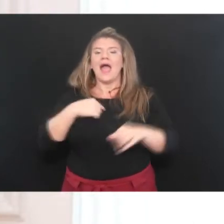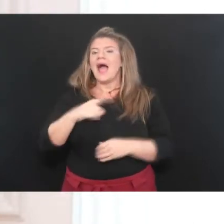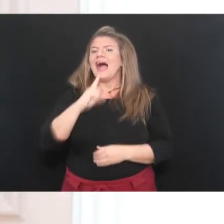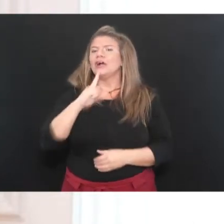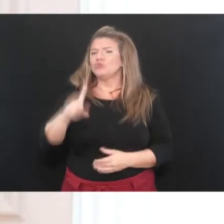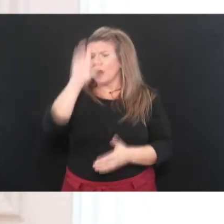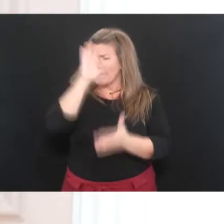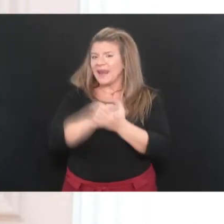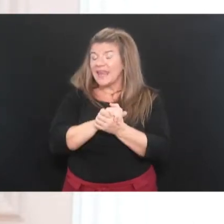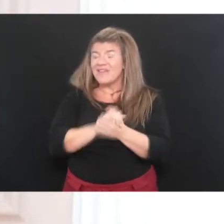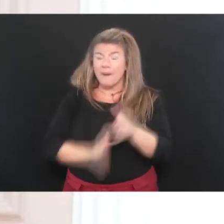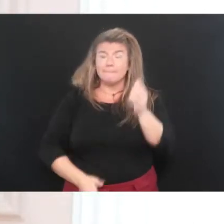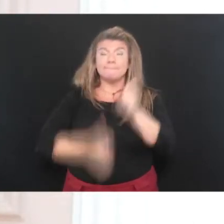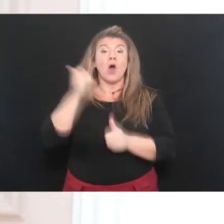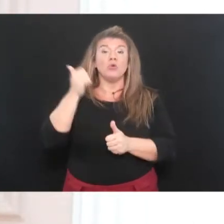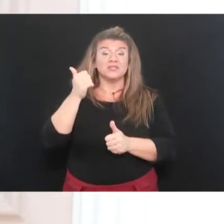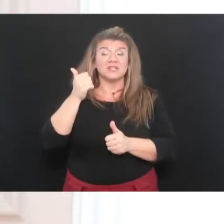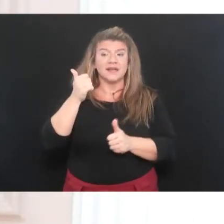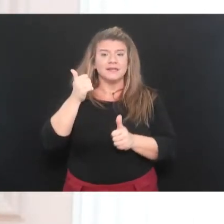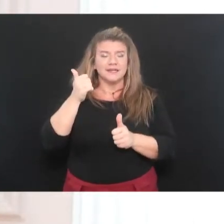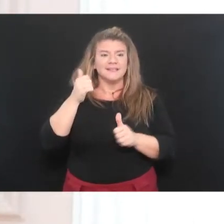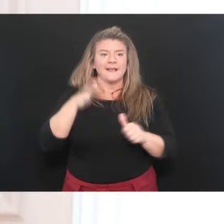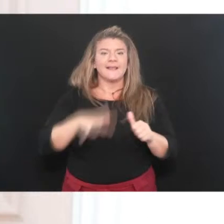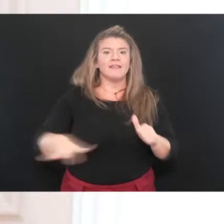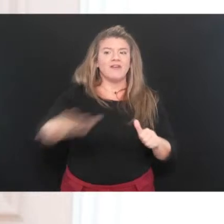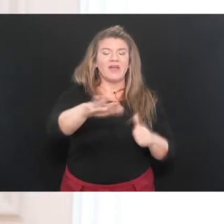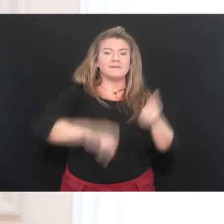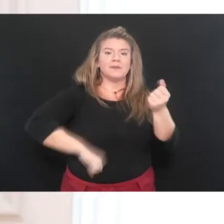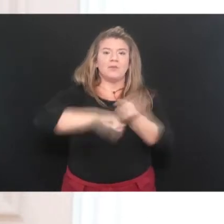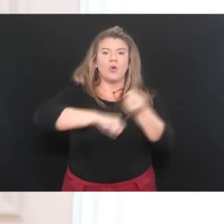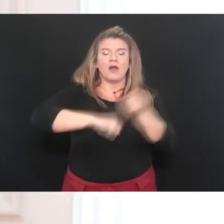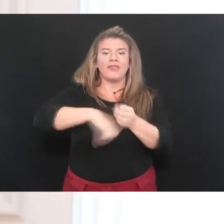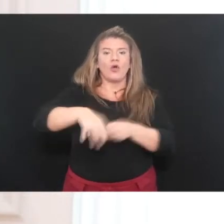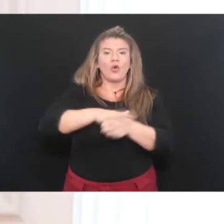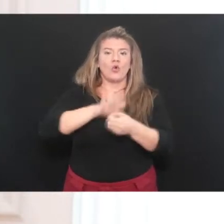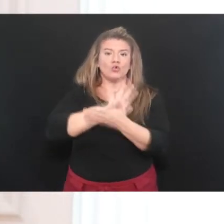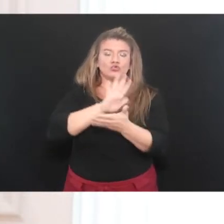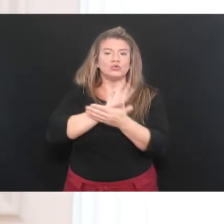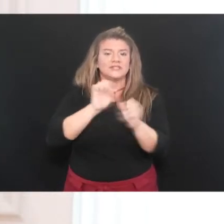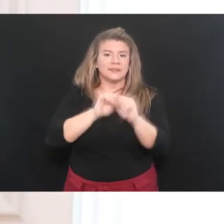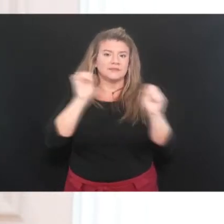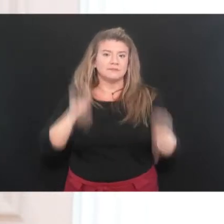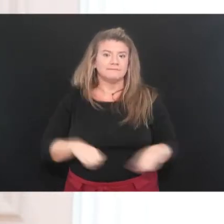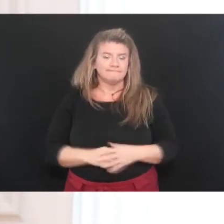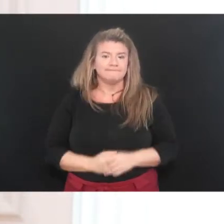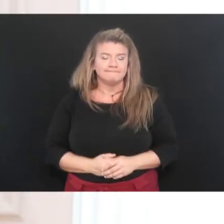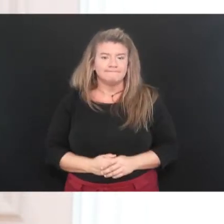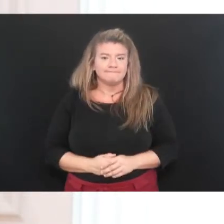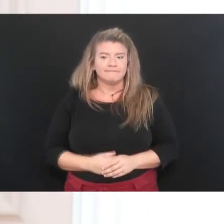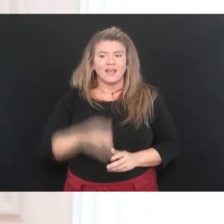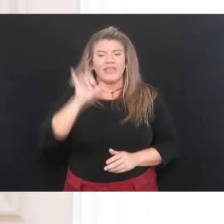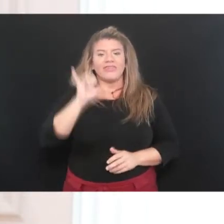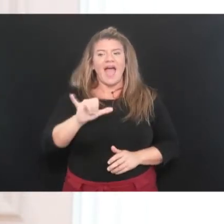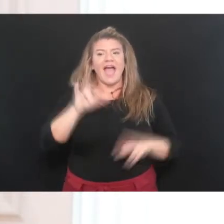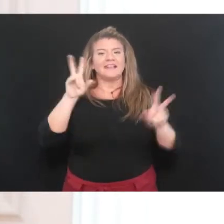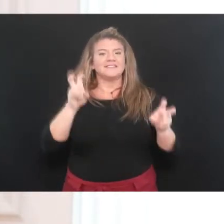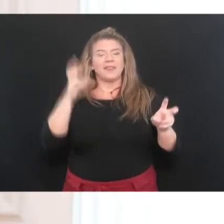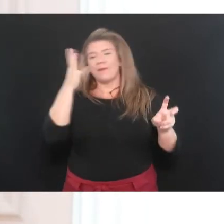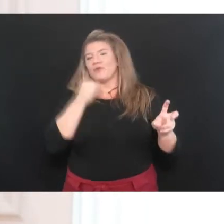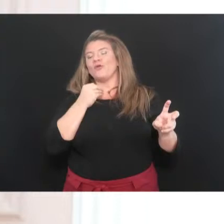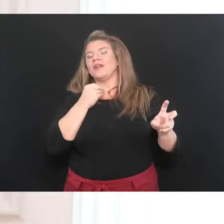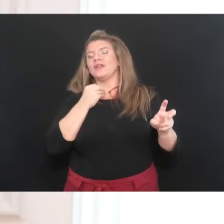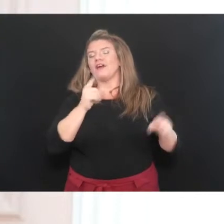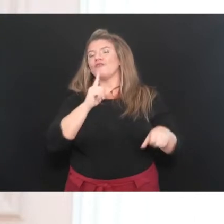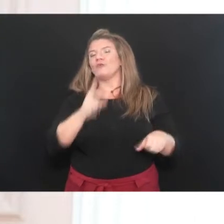believe for the most part, the majority support their local school systems. And I think that is the beauty of